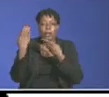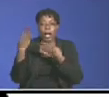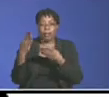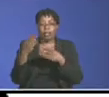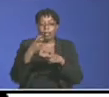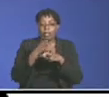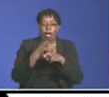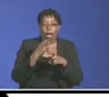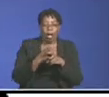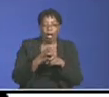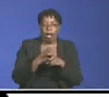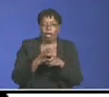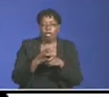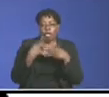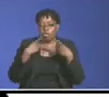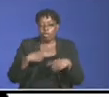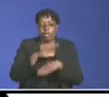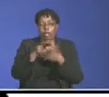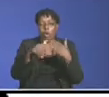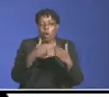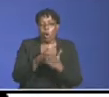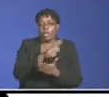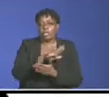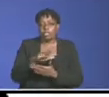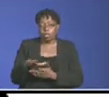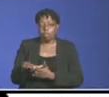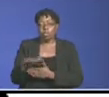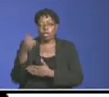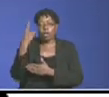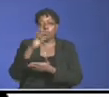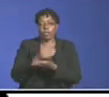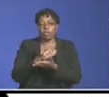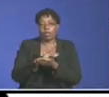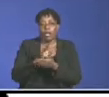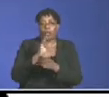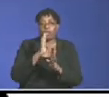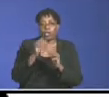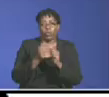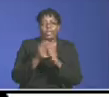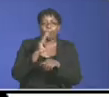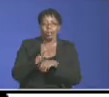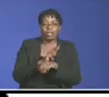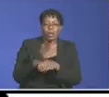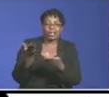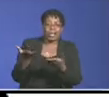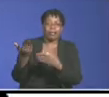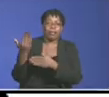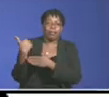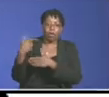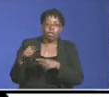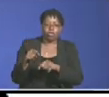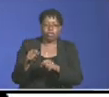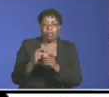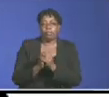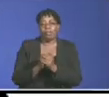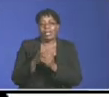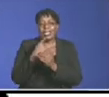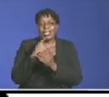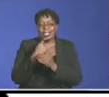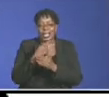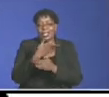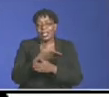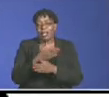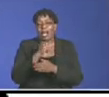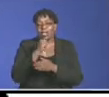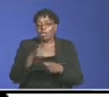their kids dressed for school. And I was talking to the minister when I was here on a trip. He said, well, we don't just give bag. He